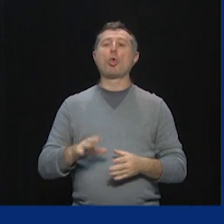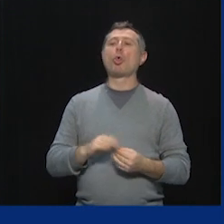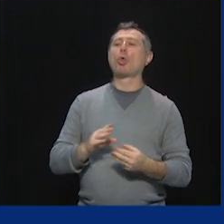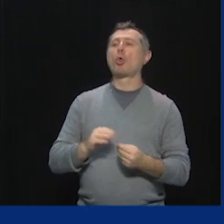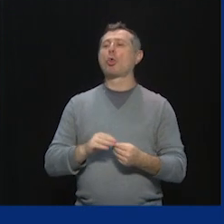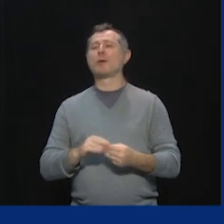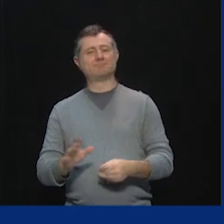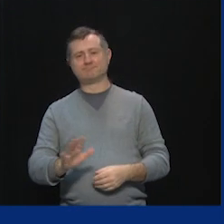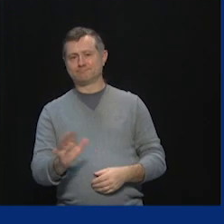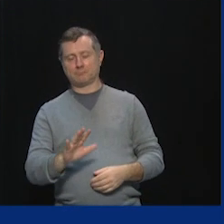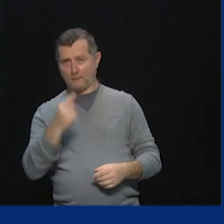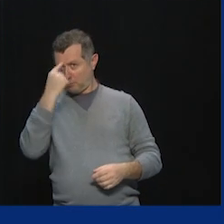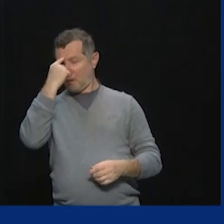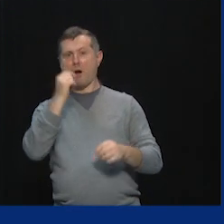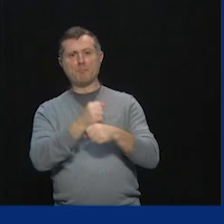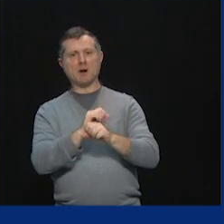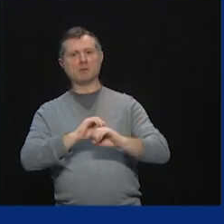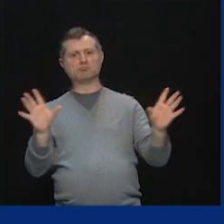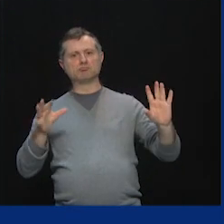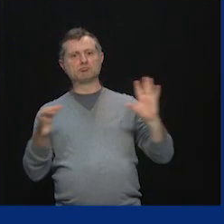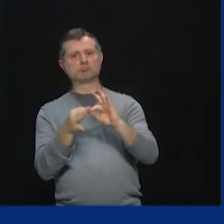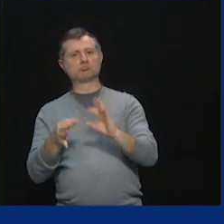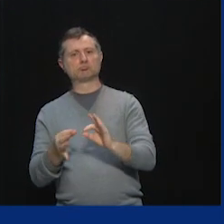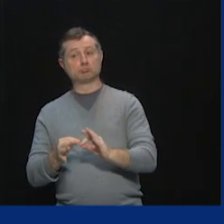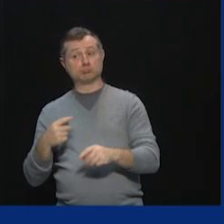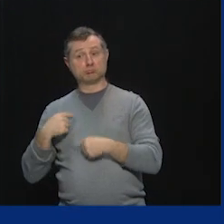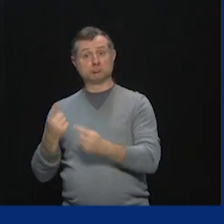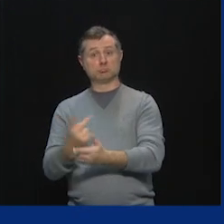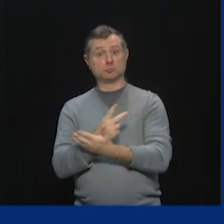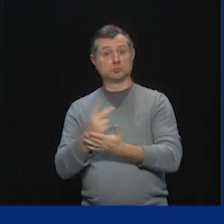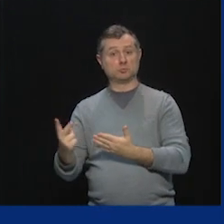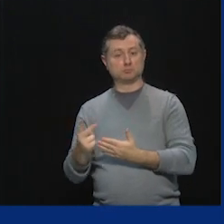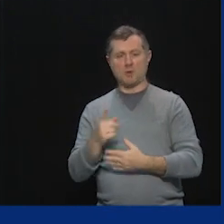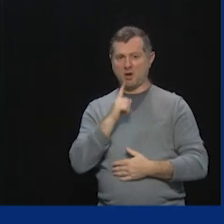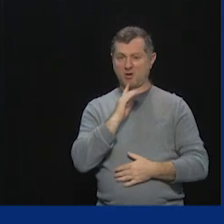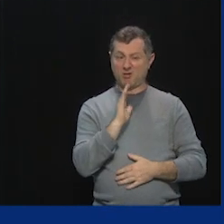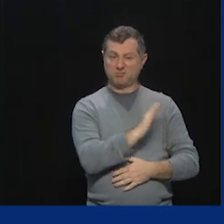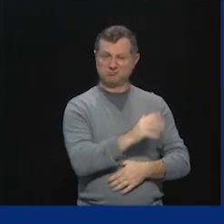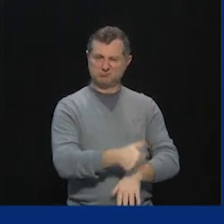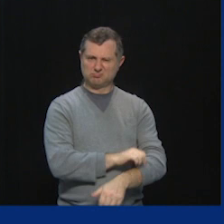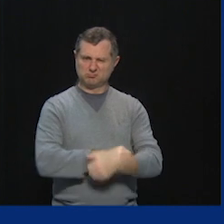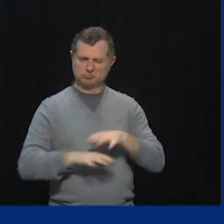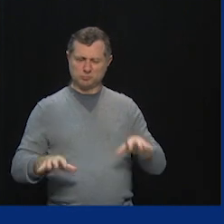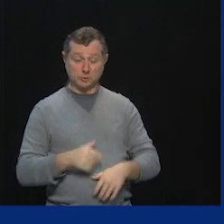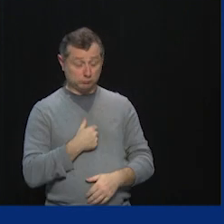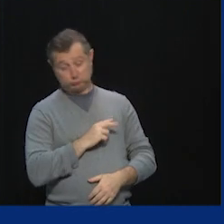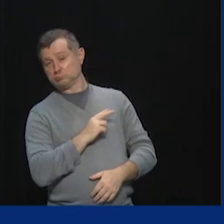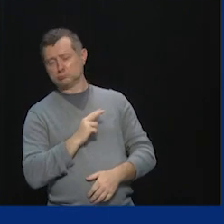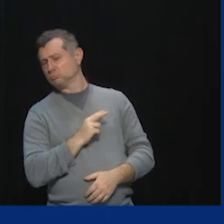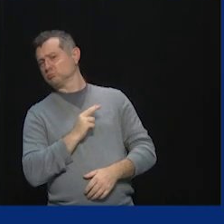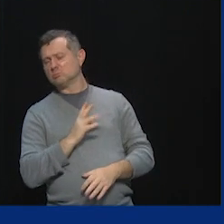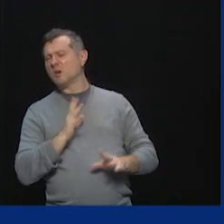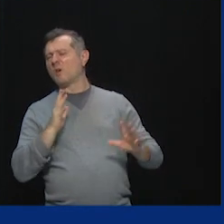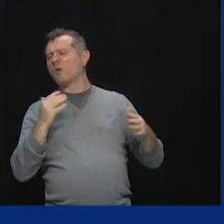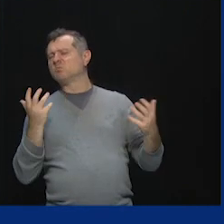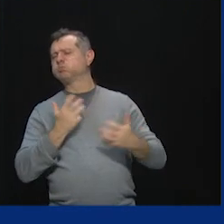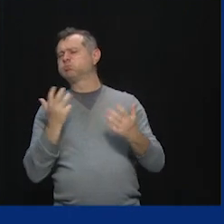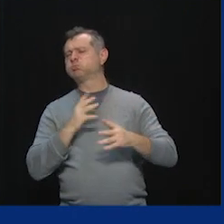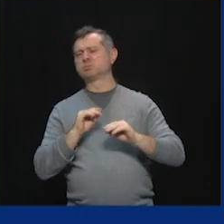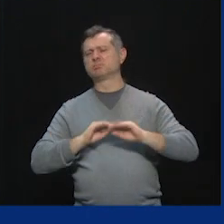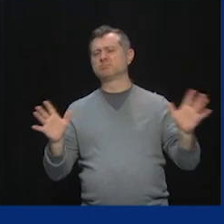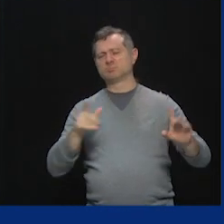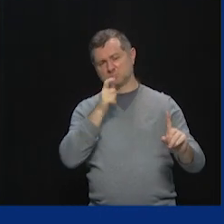your actions have far surpassed anything that we could have hoped for, and they speak volumes to who you are, what you believe